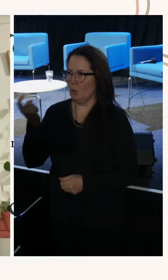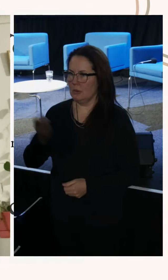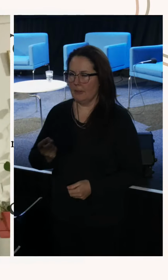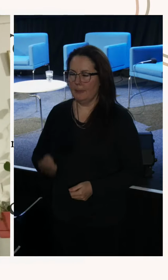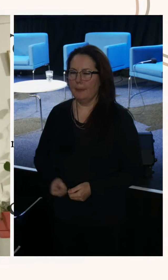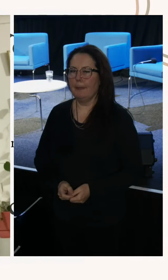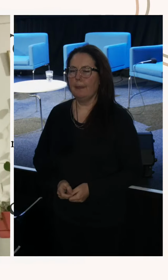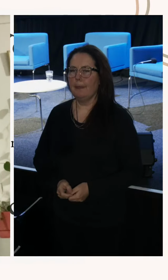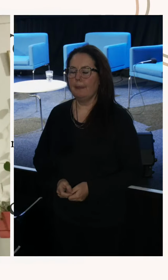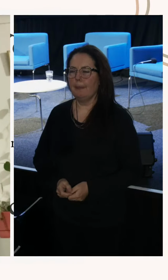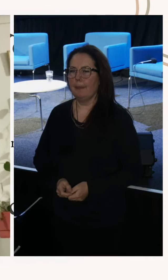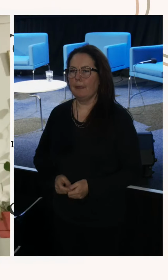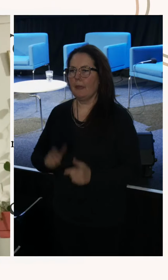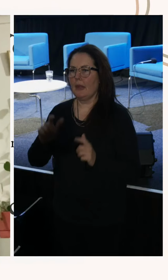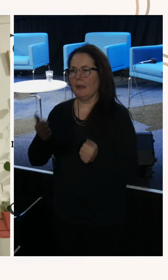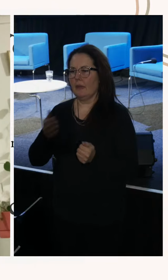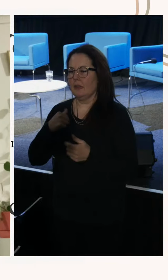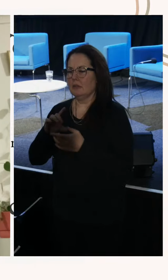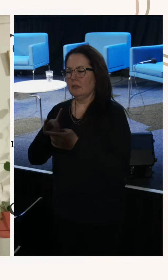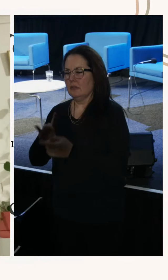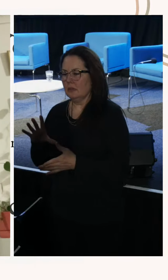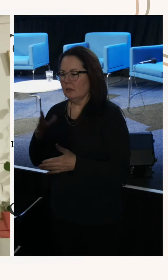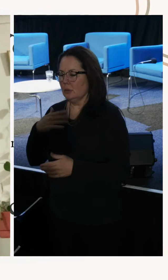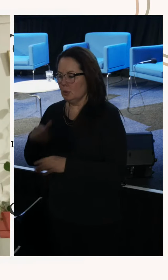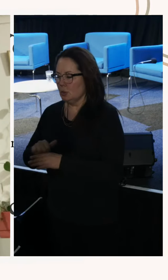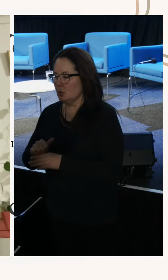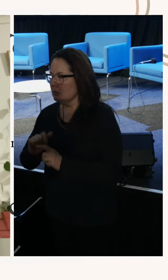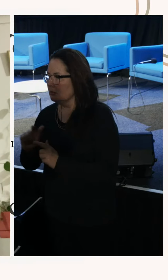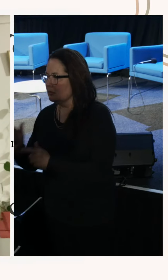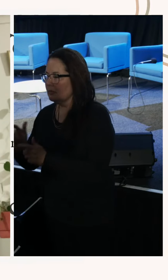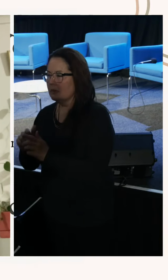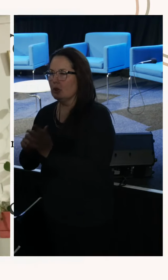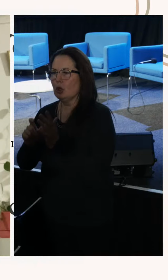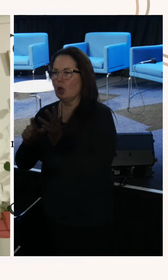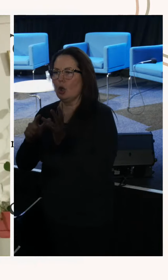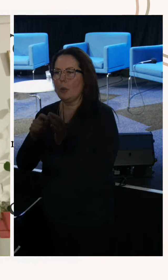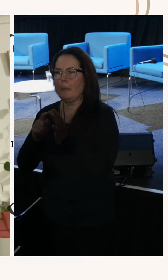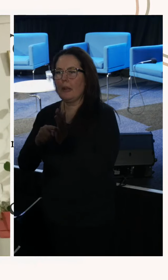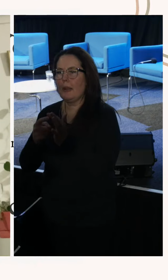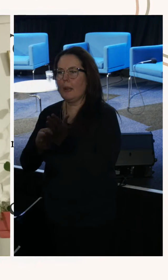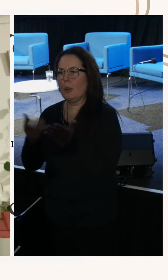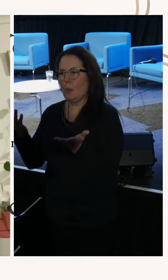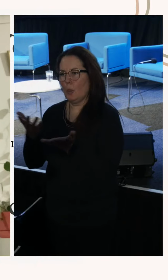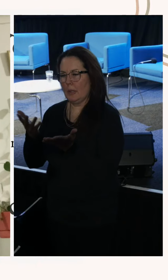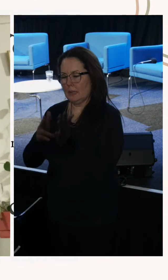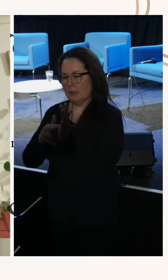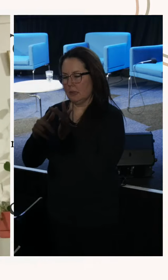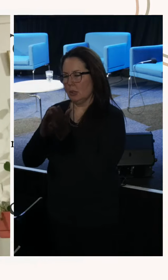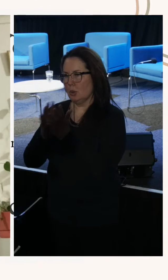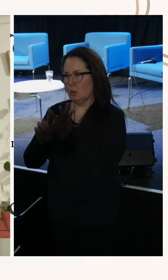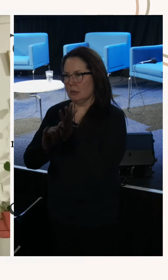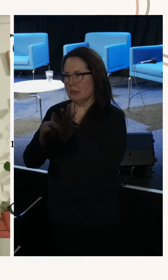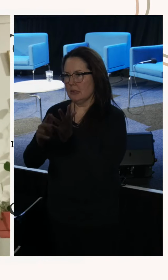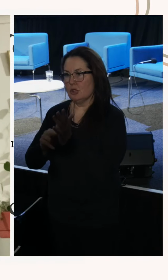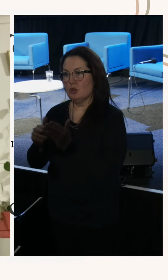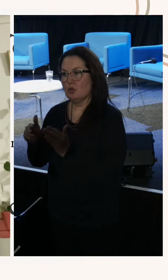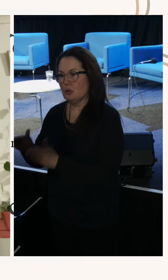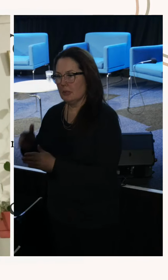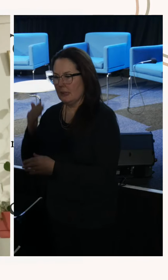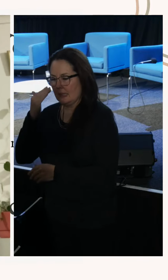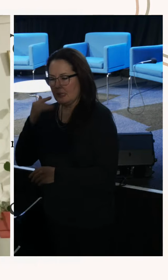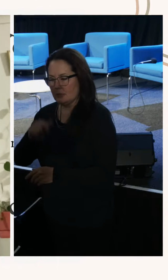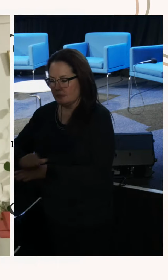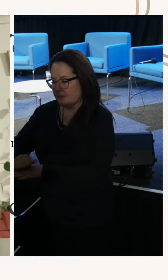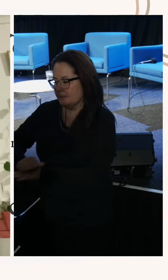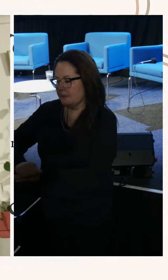got a pair of shoes fixed by the cobbler on Nicholson Street. I waited while she polished my shoes, and there was something in the care with which